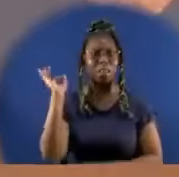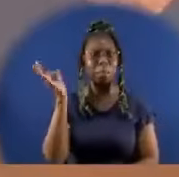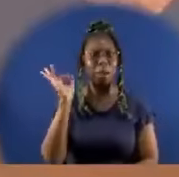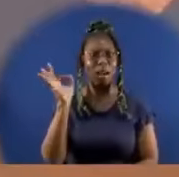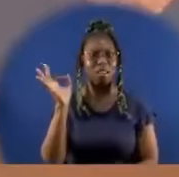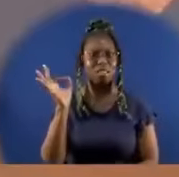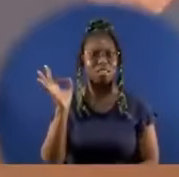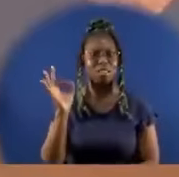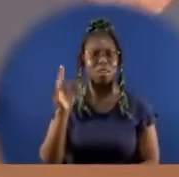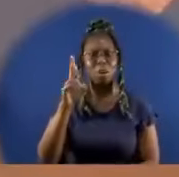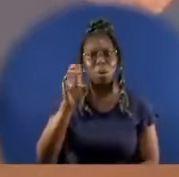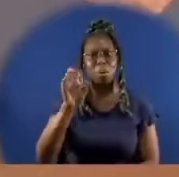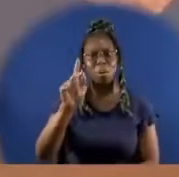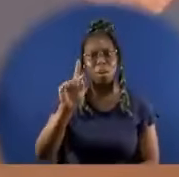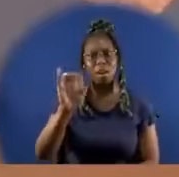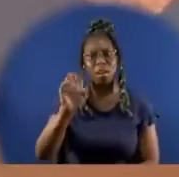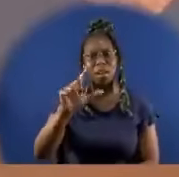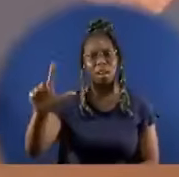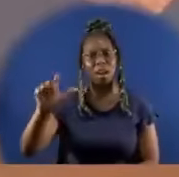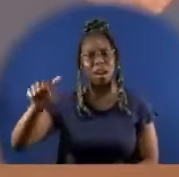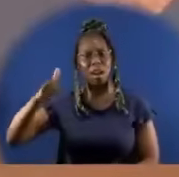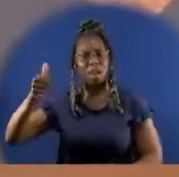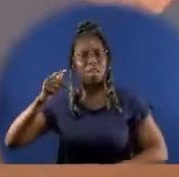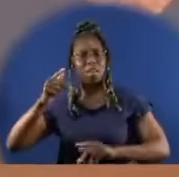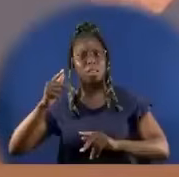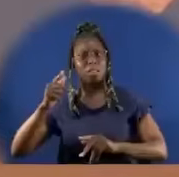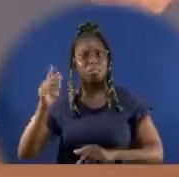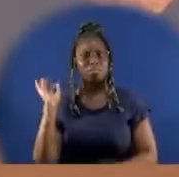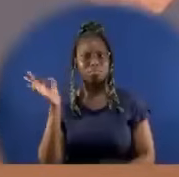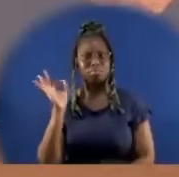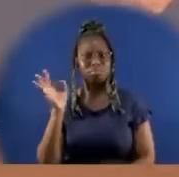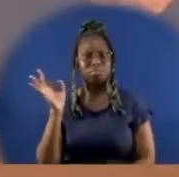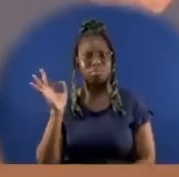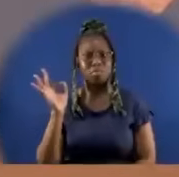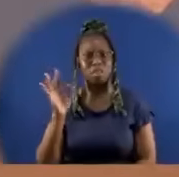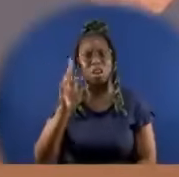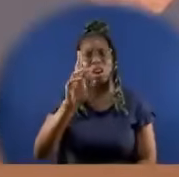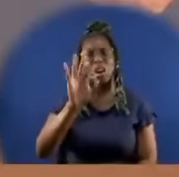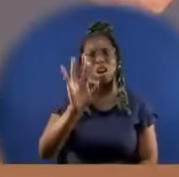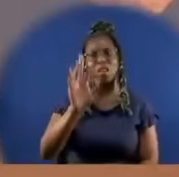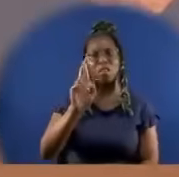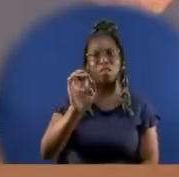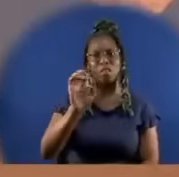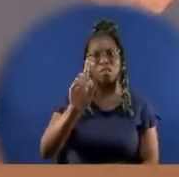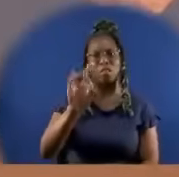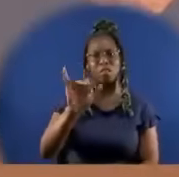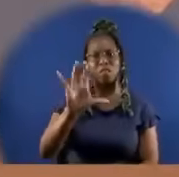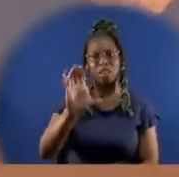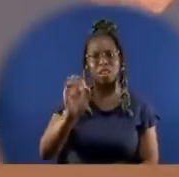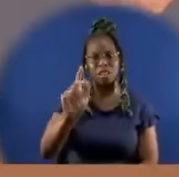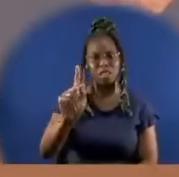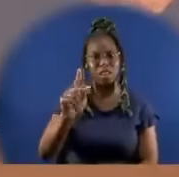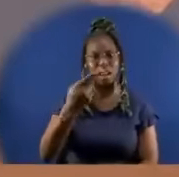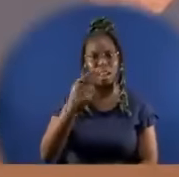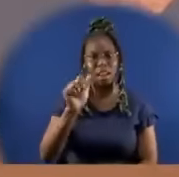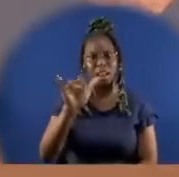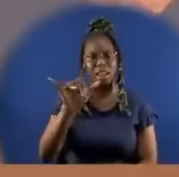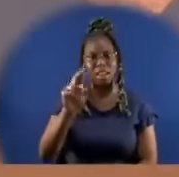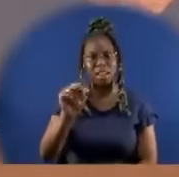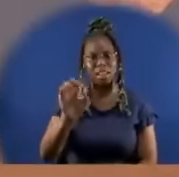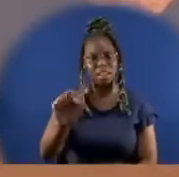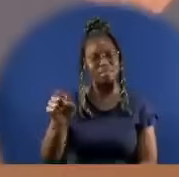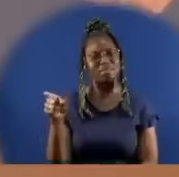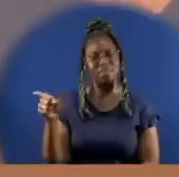then we heard from several other preachers, but then we heard from Dr. Frederick Douglass Haynes III. I don't know if you ever heard of Dr. Freddie Haynes. But Dr. Freddie